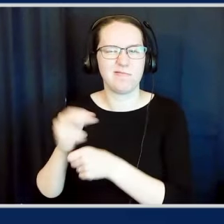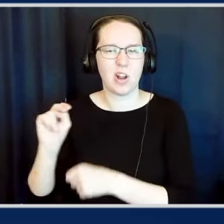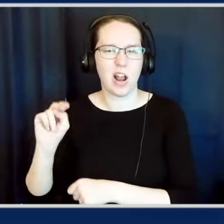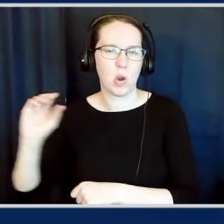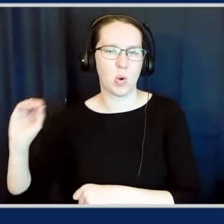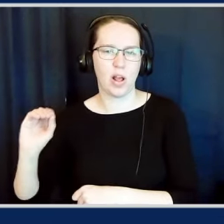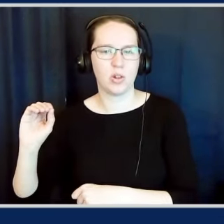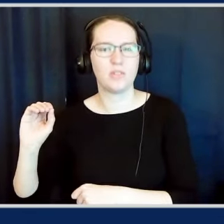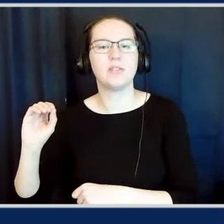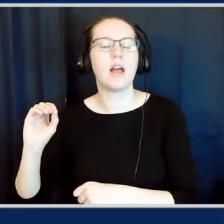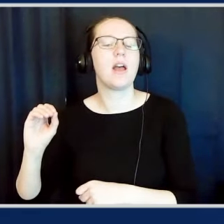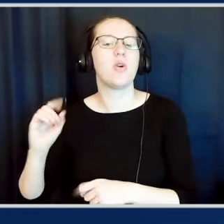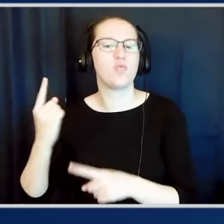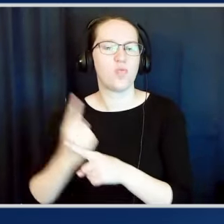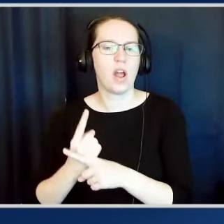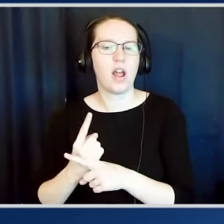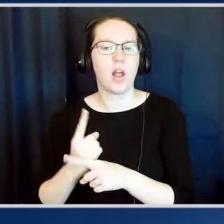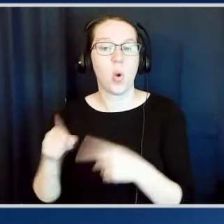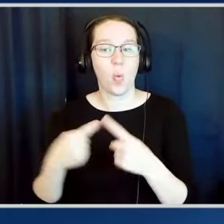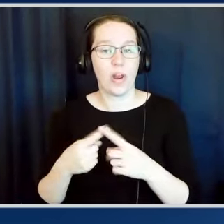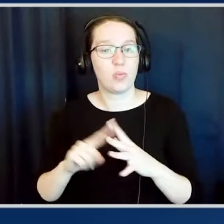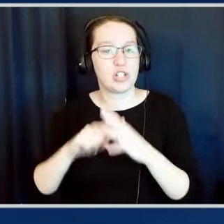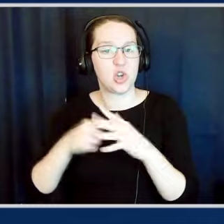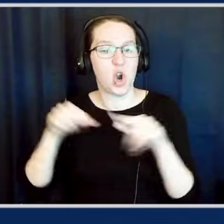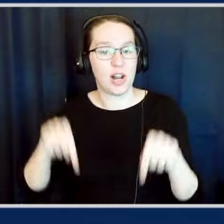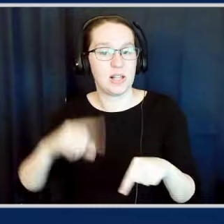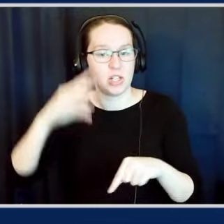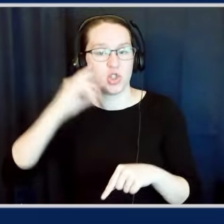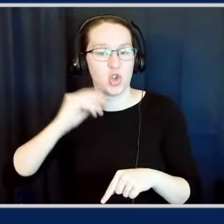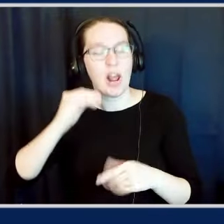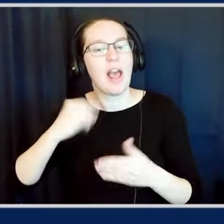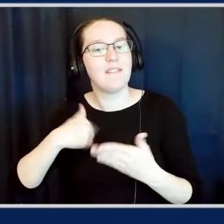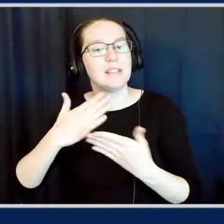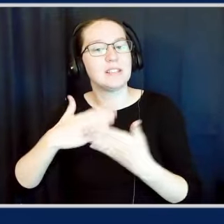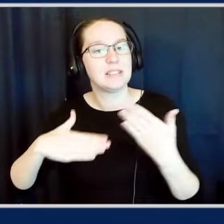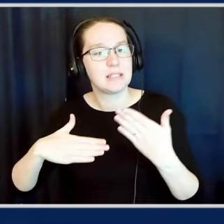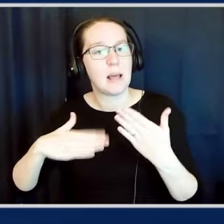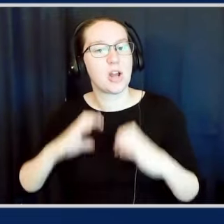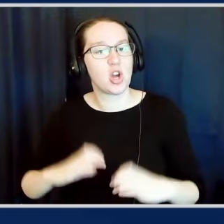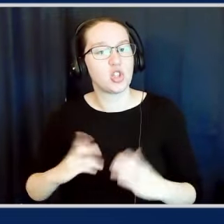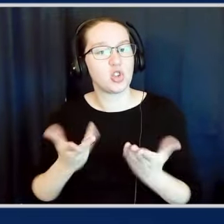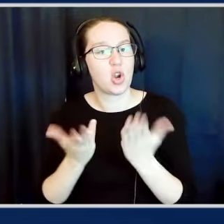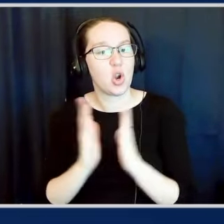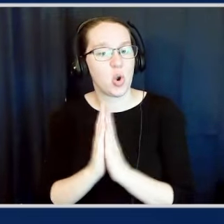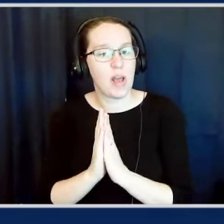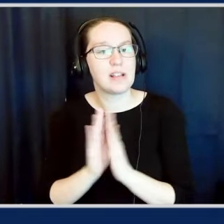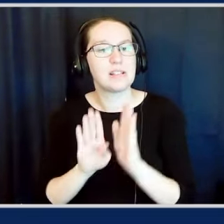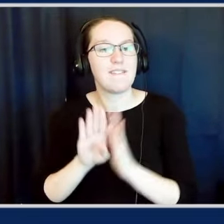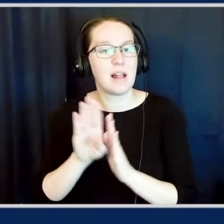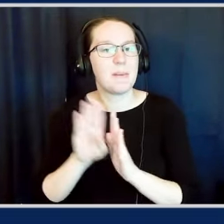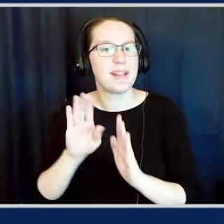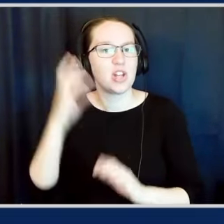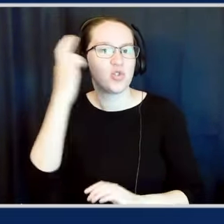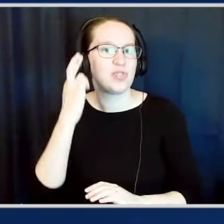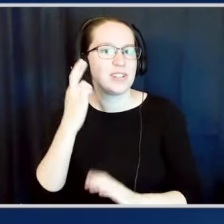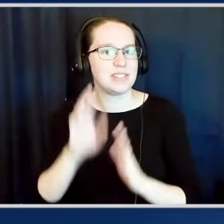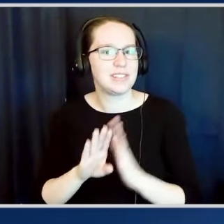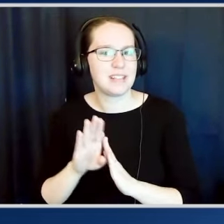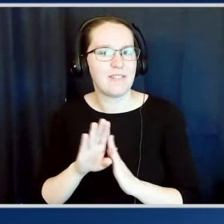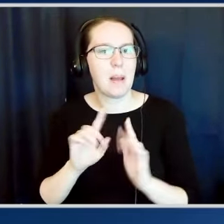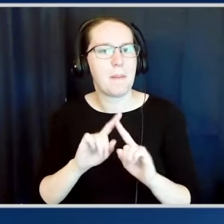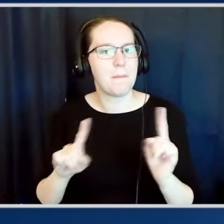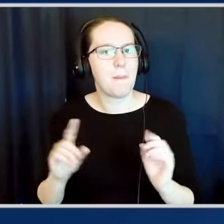correct. There haven't, when we started this journey here, there were some customer requests on developing. That's the reason we developed Nitro enclaves. But I think there's